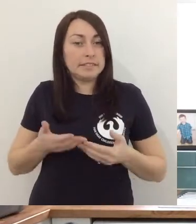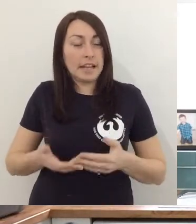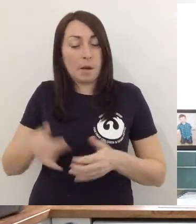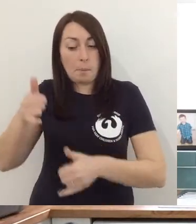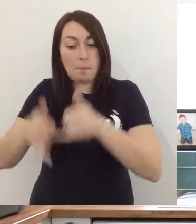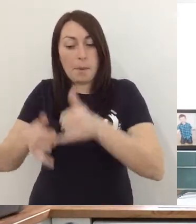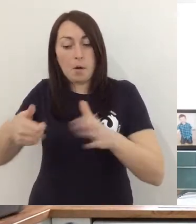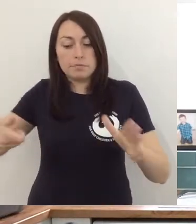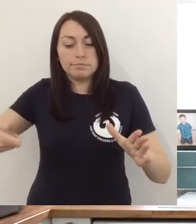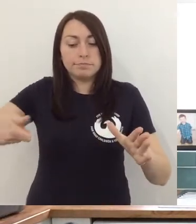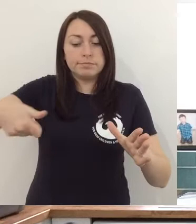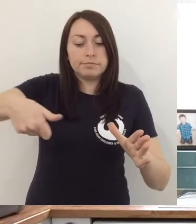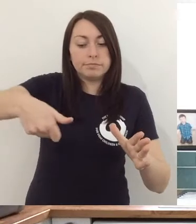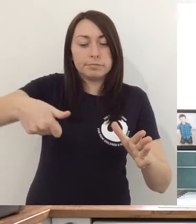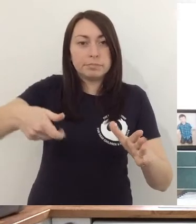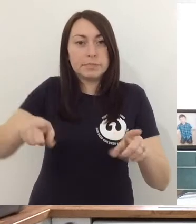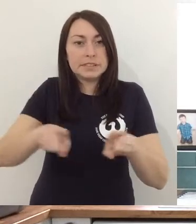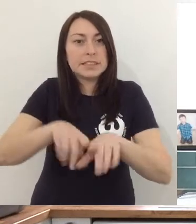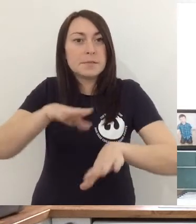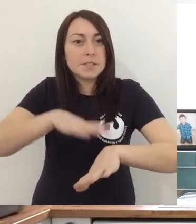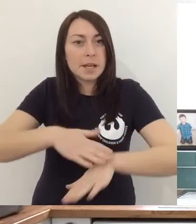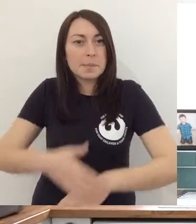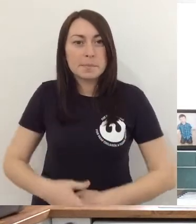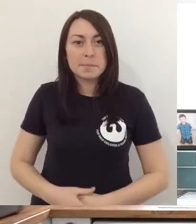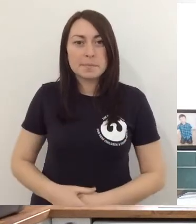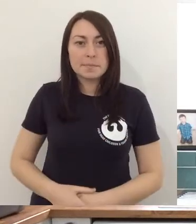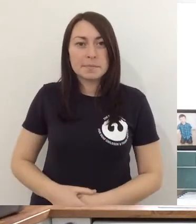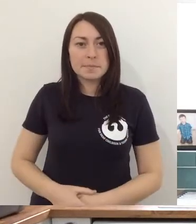And then 4 at the same time.